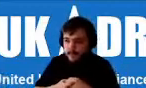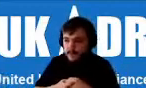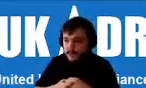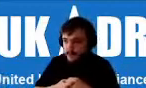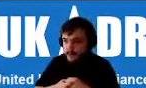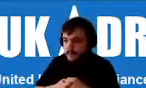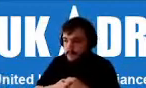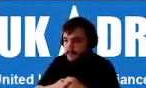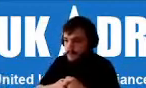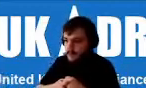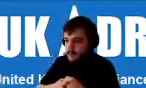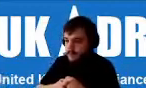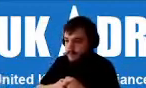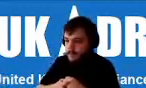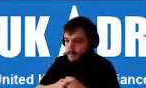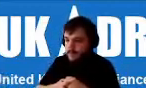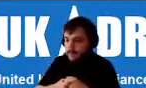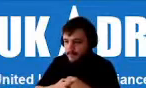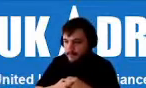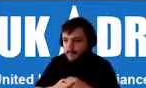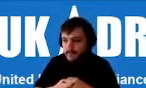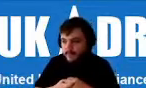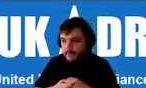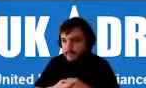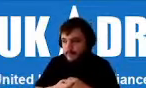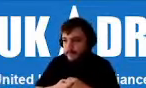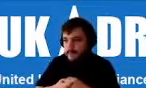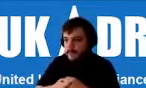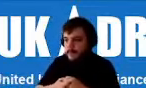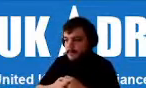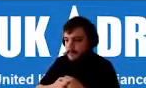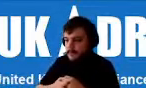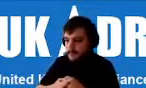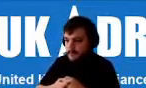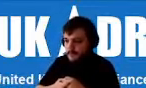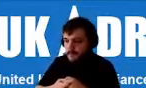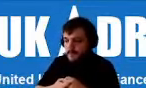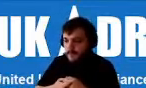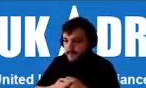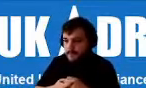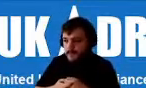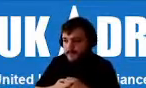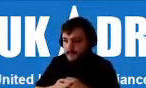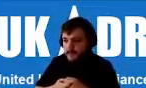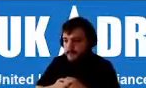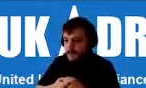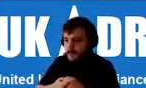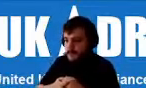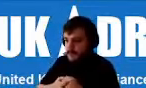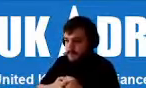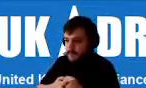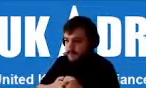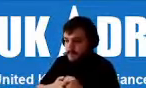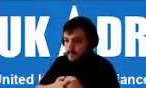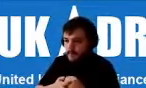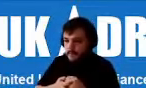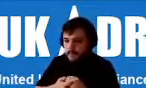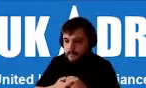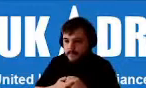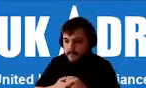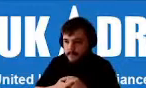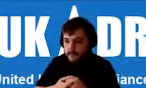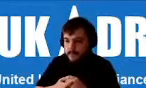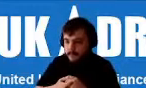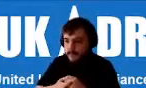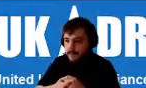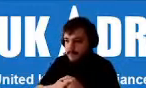this. What we need to study are things that are much more tractable, in other words, smaller. We need to be aware of